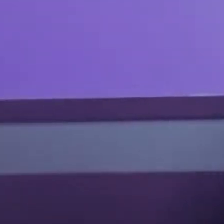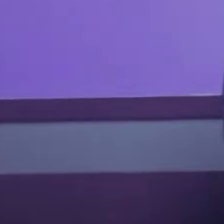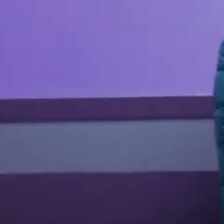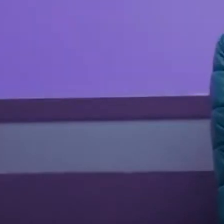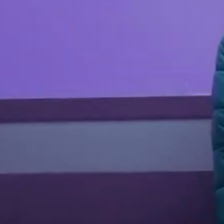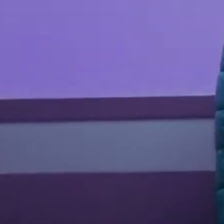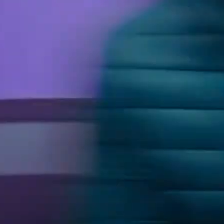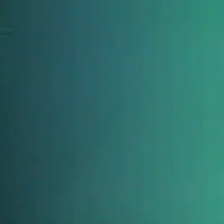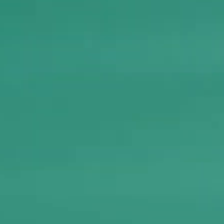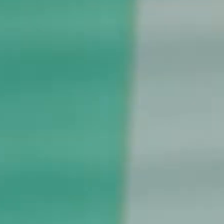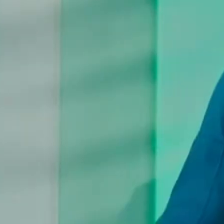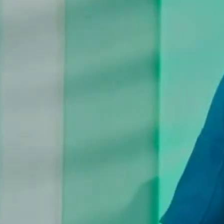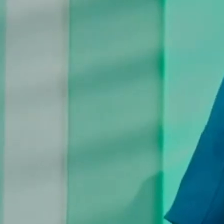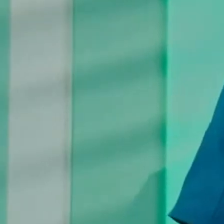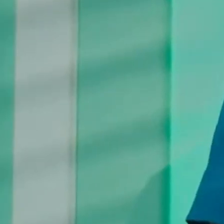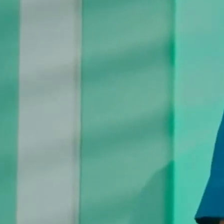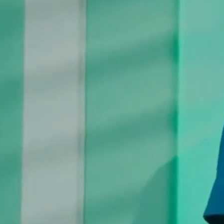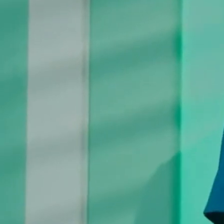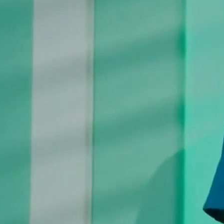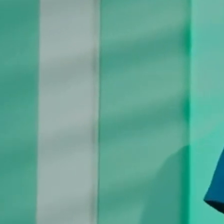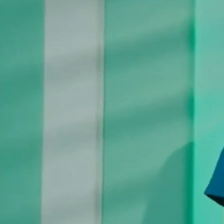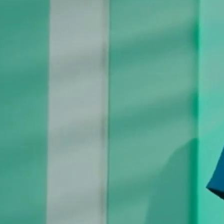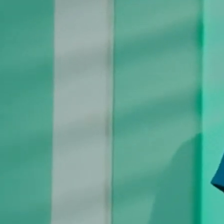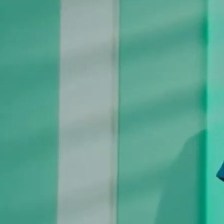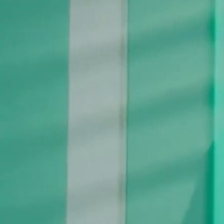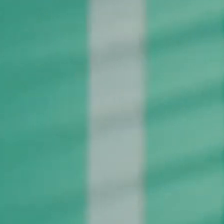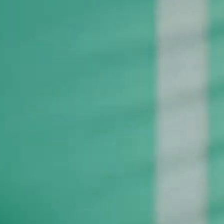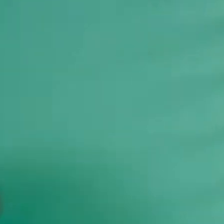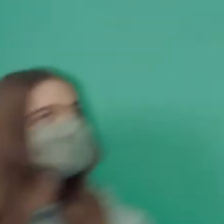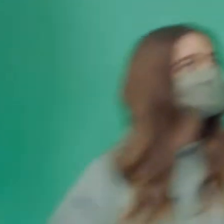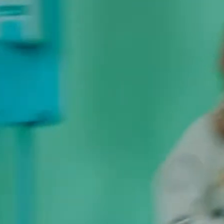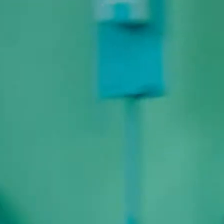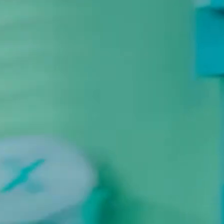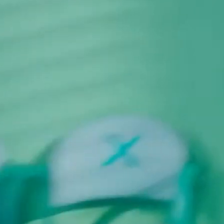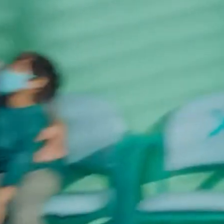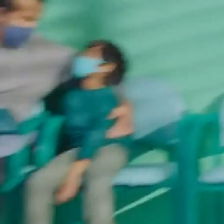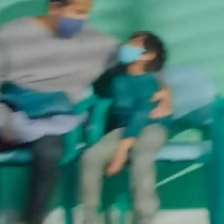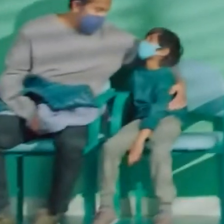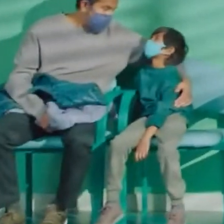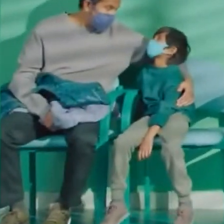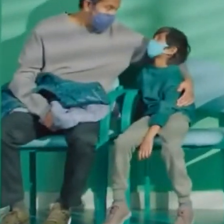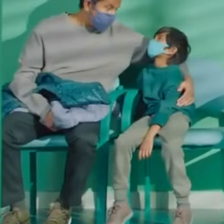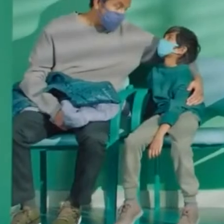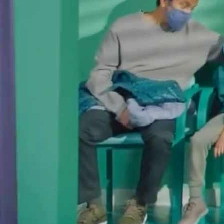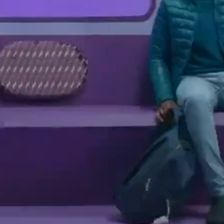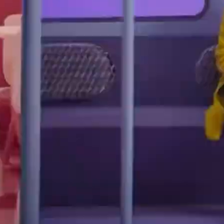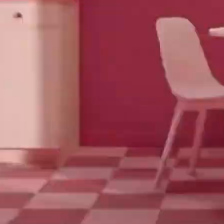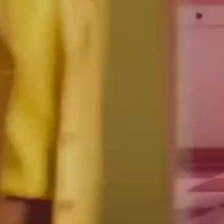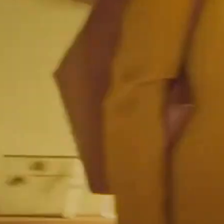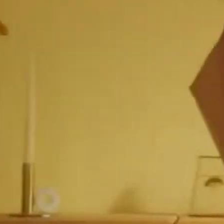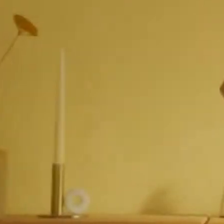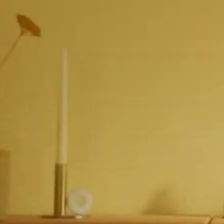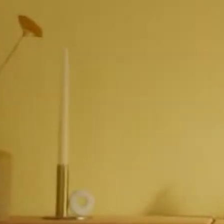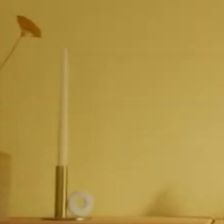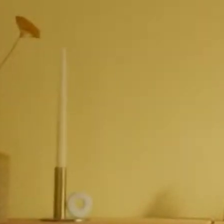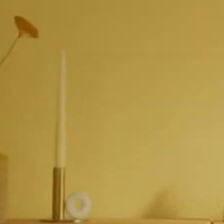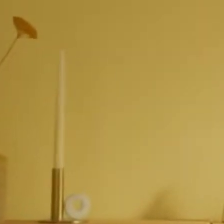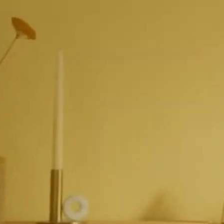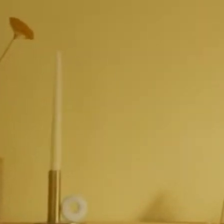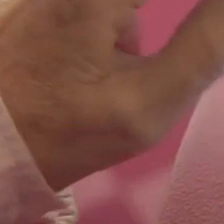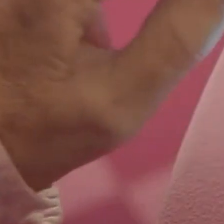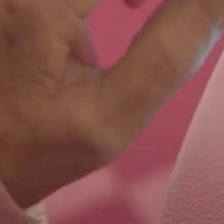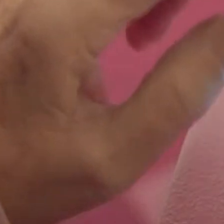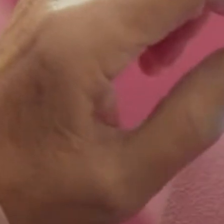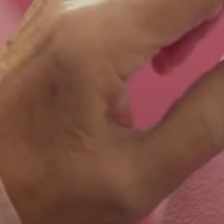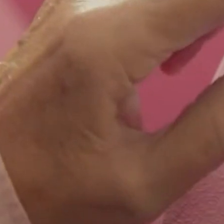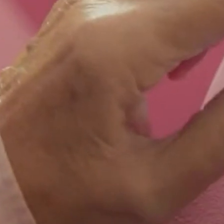who's a frontline worker. So if Paul infected Jan, Jan could infect Mo, who could infect a lot of people. But wait, they all have the COVID